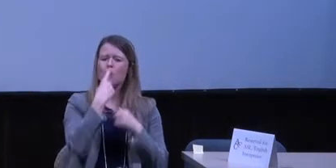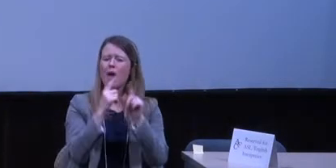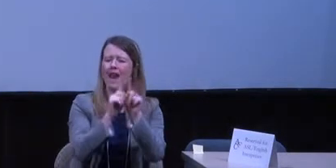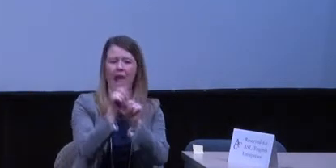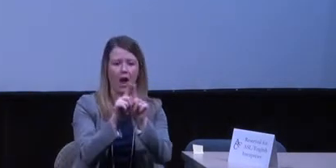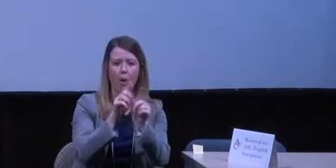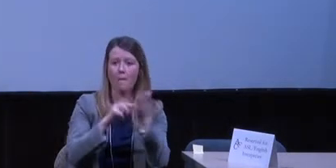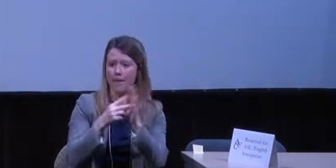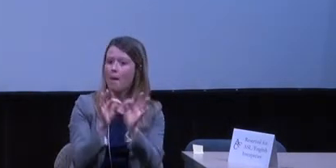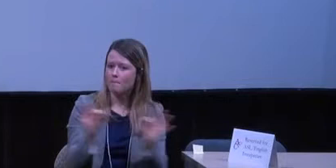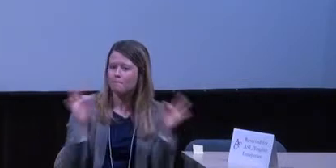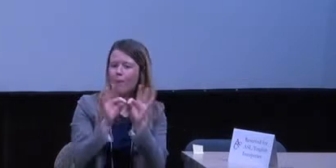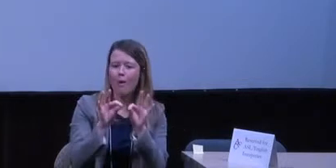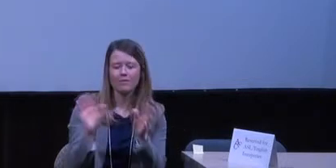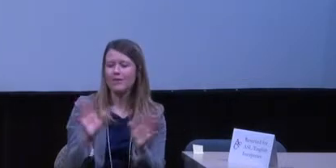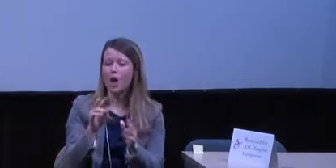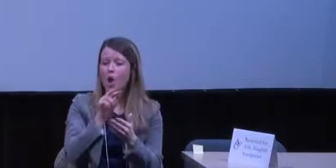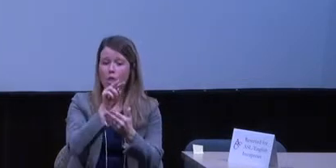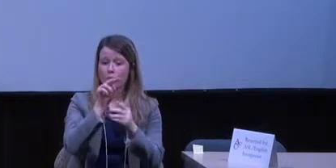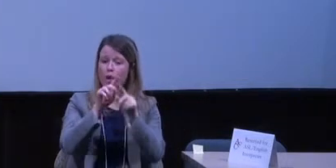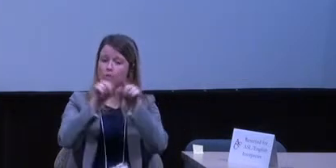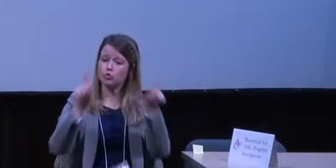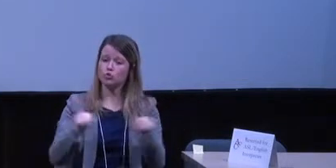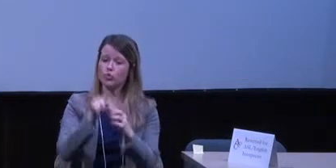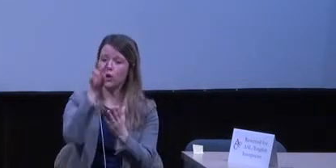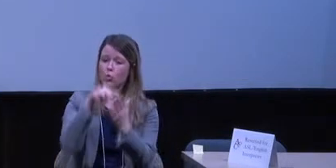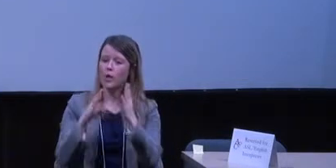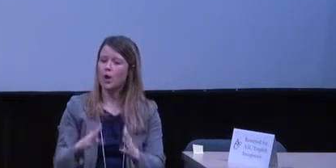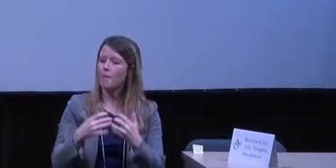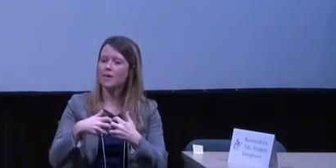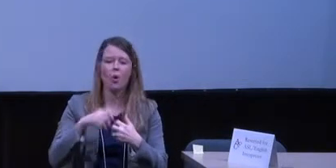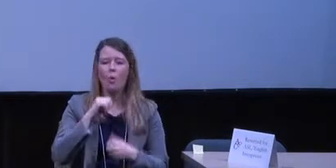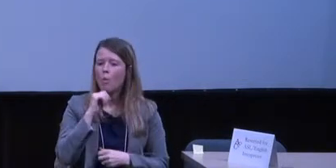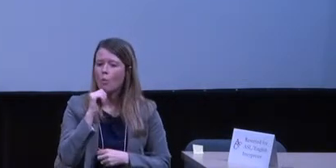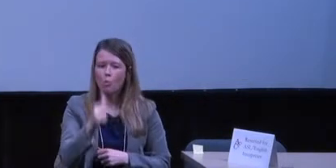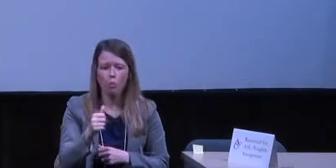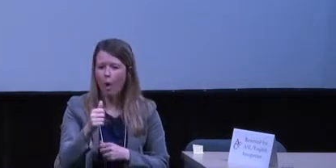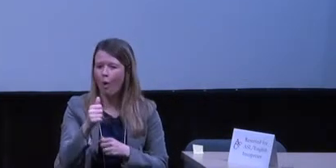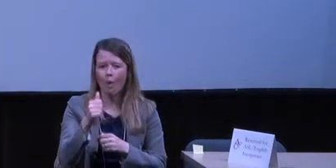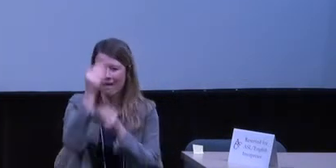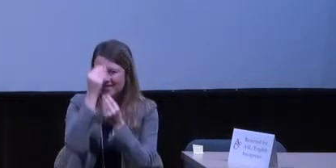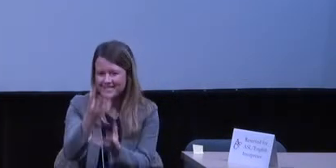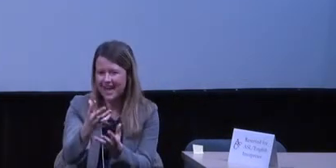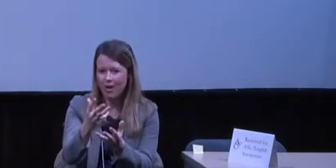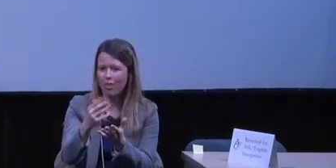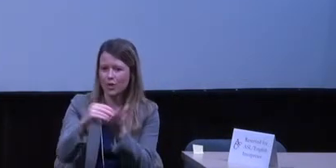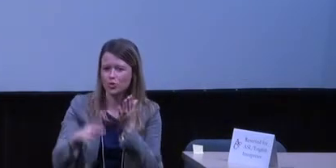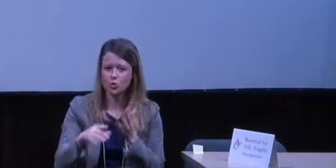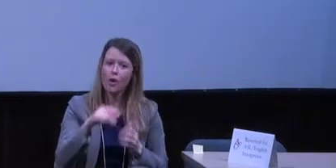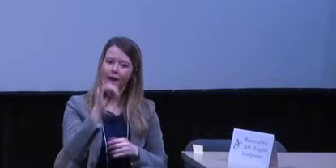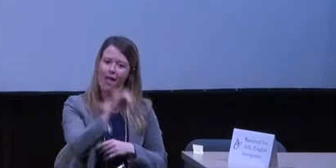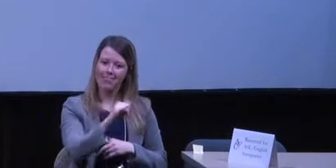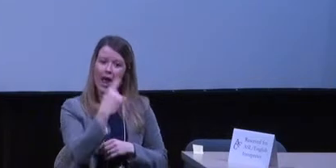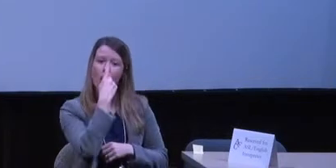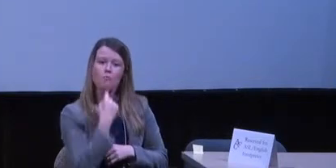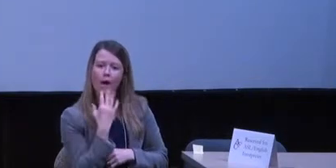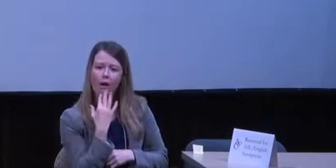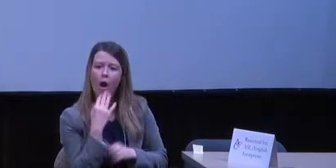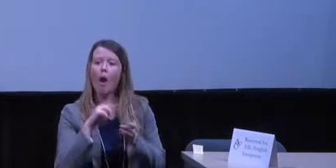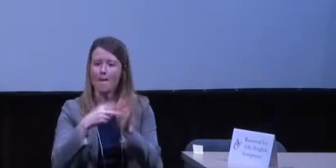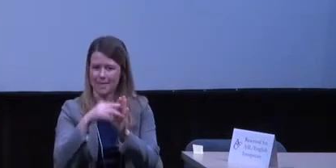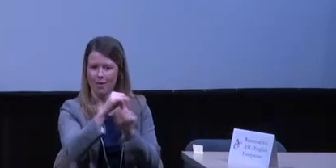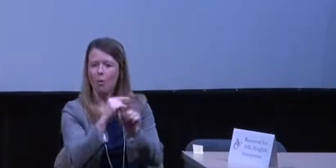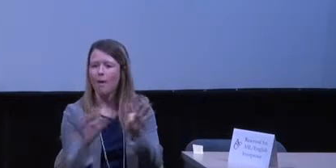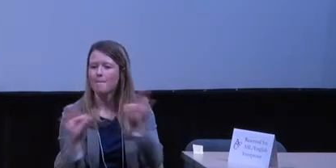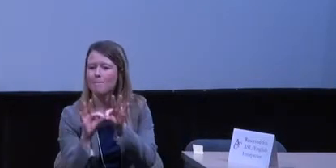because the screen reader is not going to tell me that that text is a red color, therefore I'm not